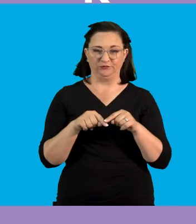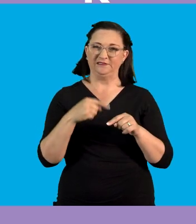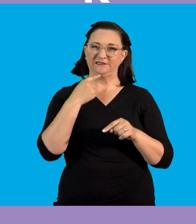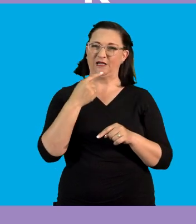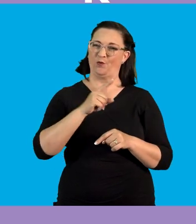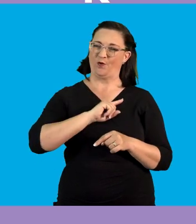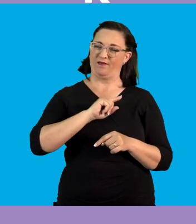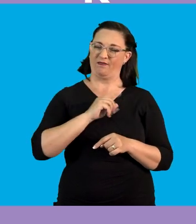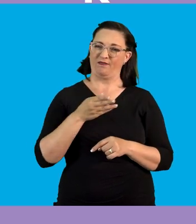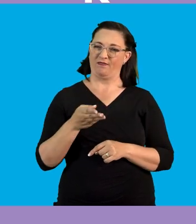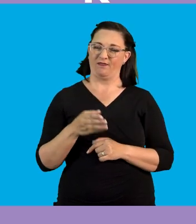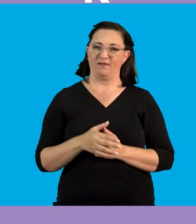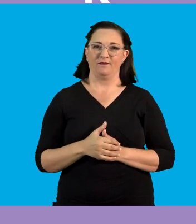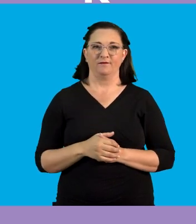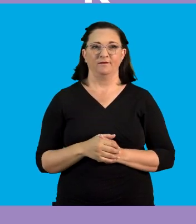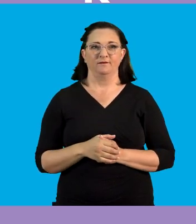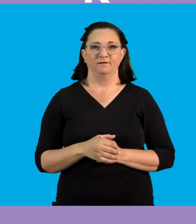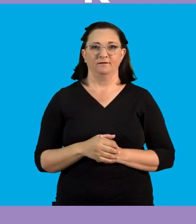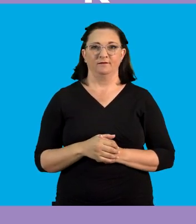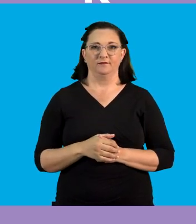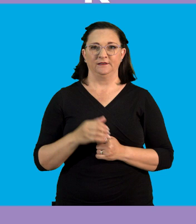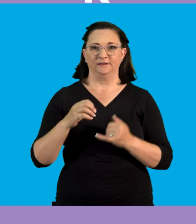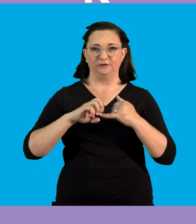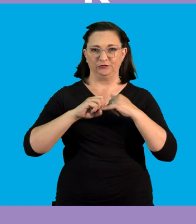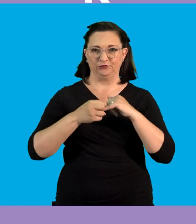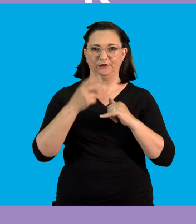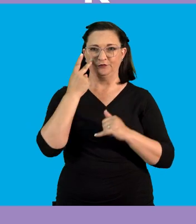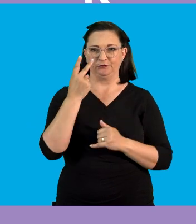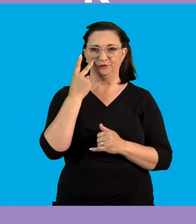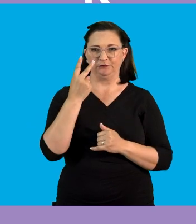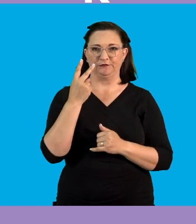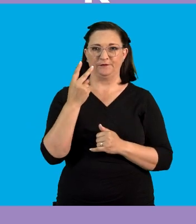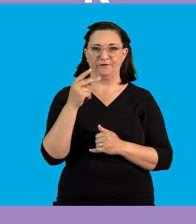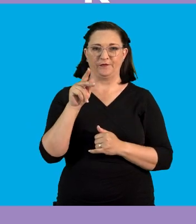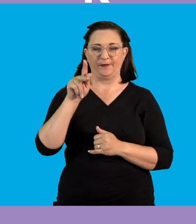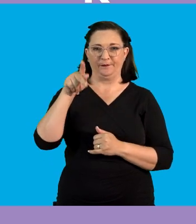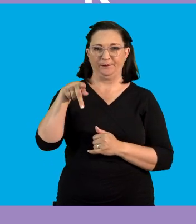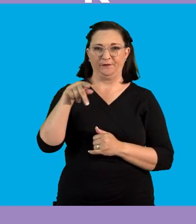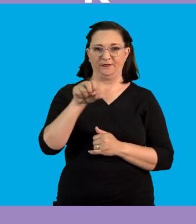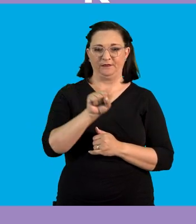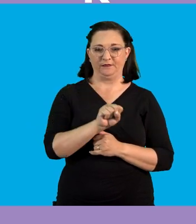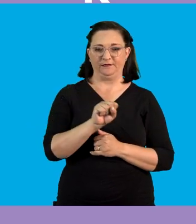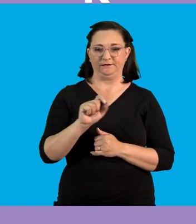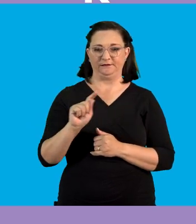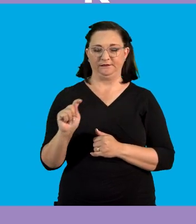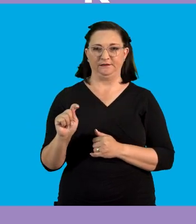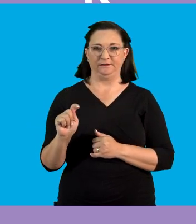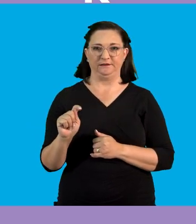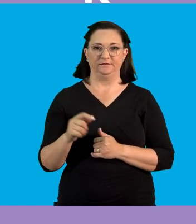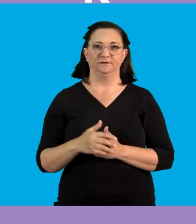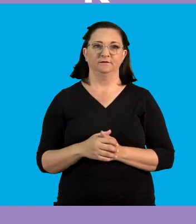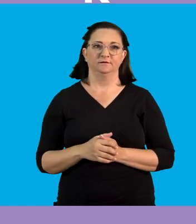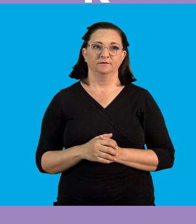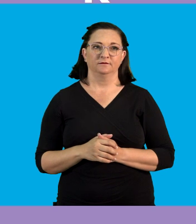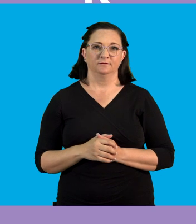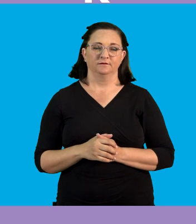diagram, and triangle PST there, I will just highlight it so that we can see